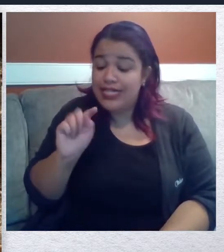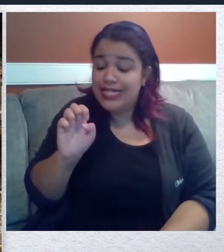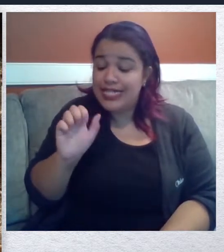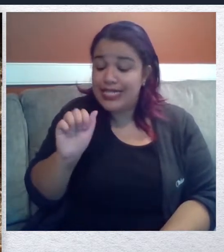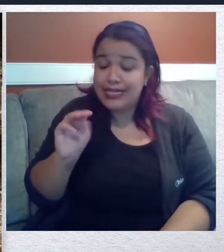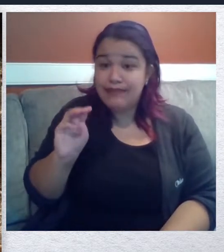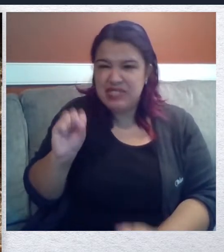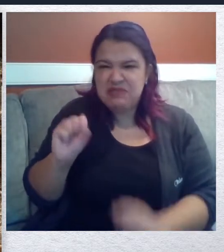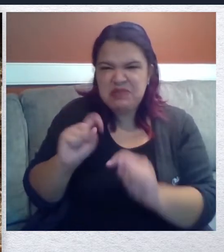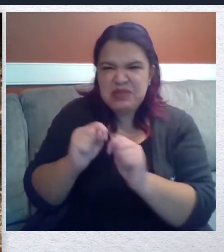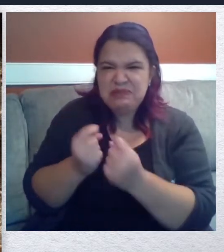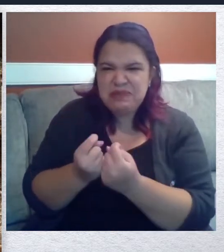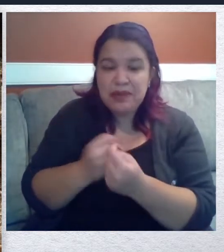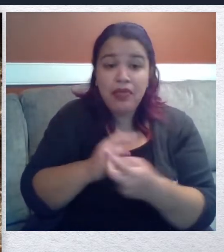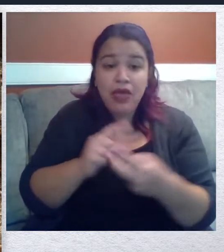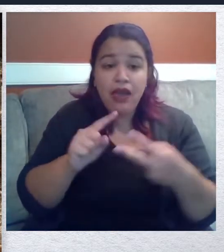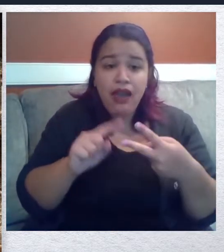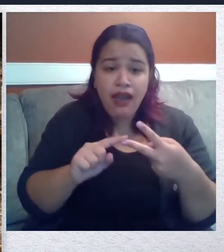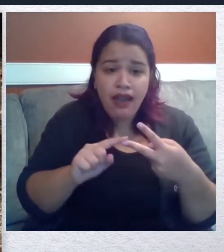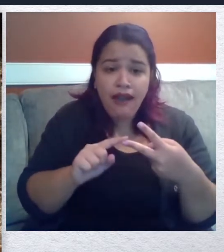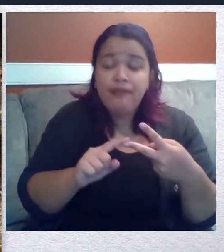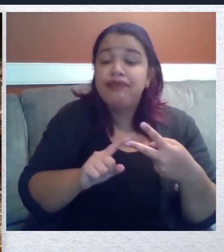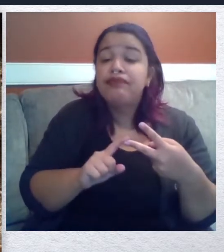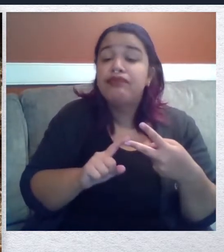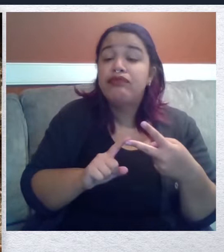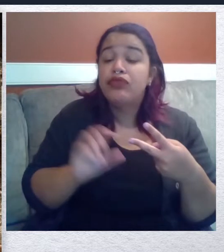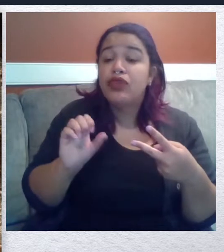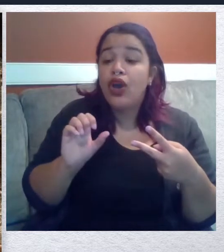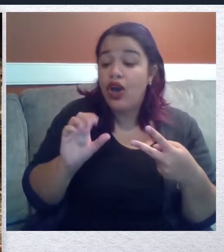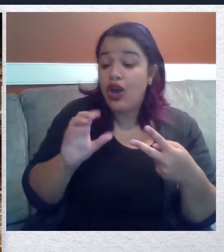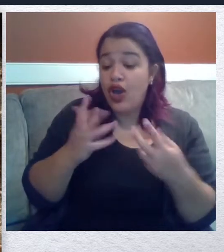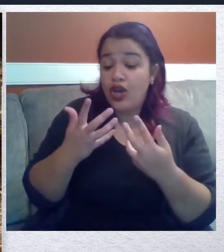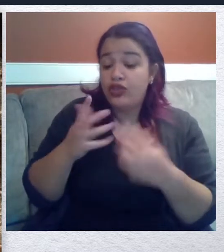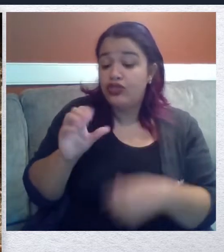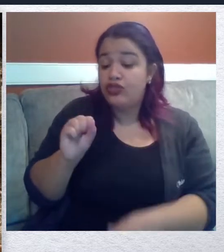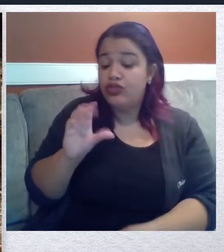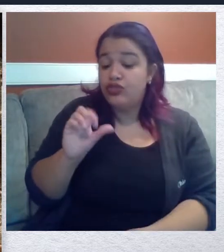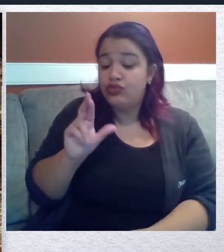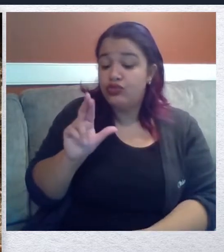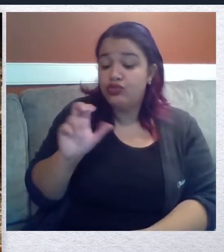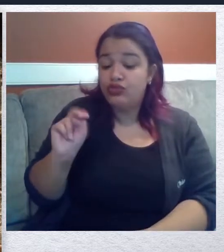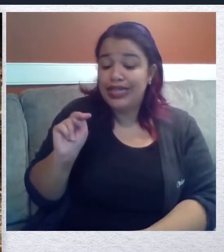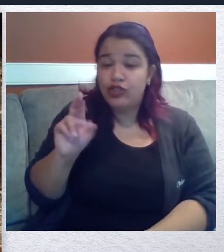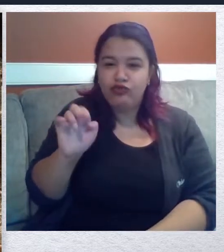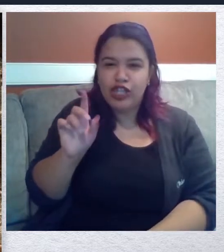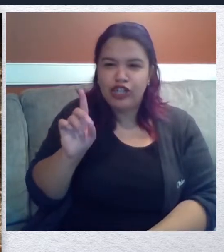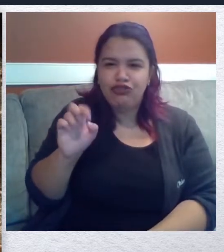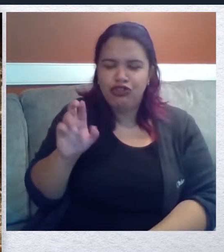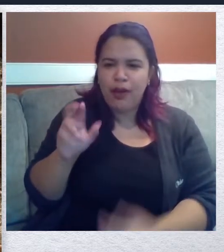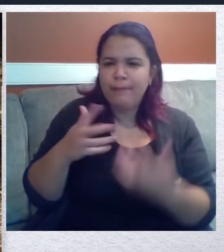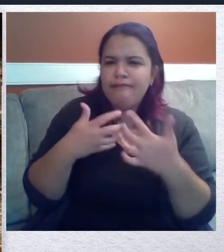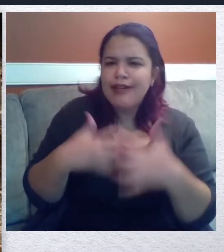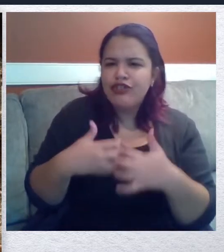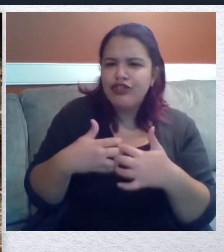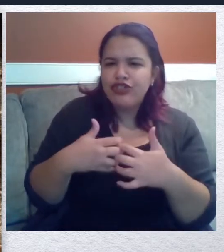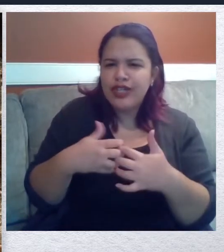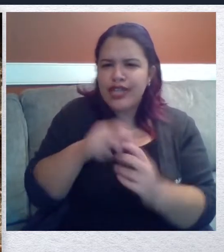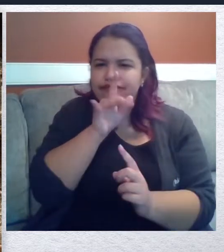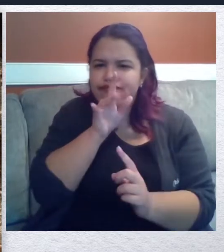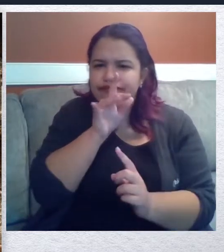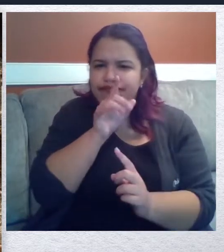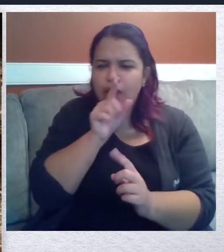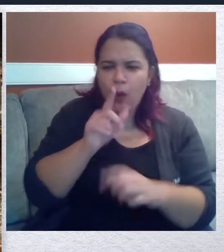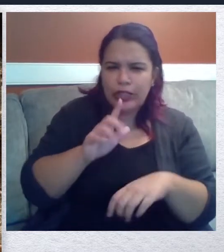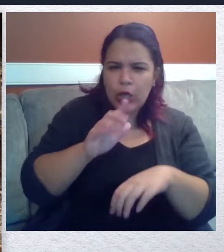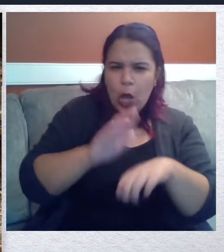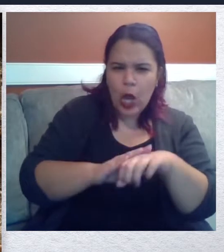will review some tips for using screen readers during a virtual interview and discuss how you can make sure you have